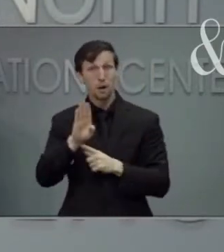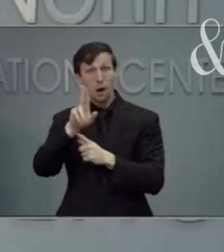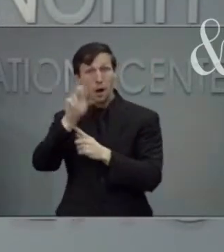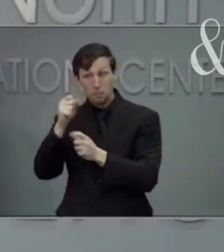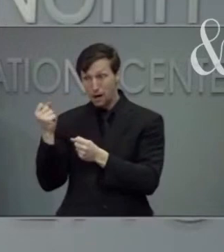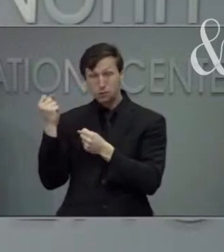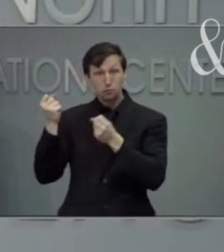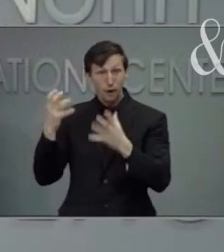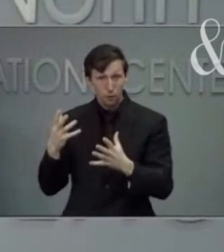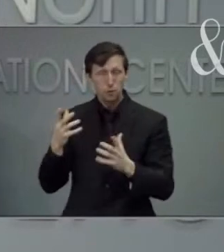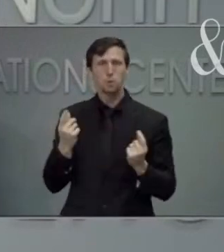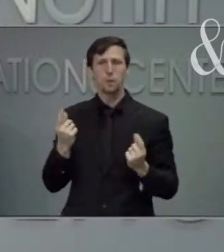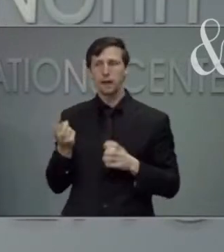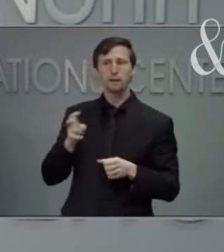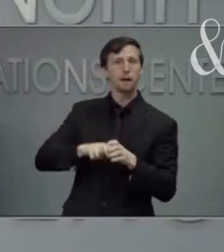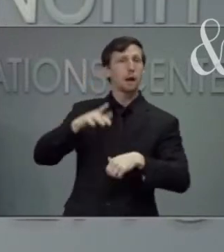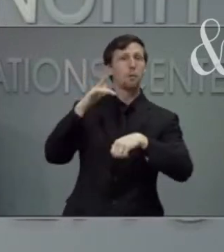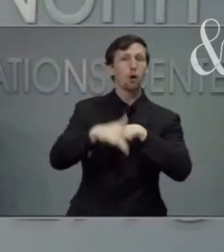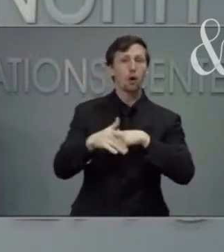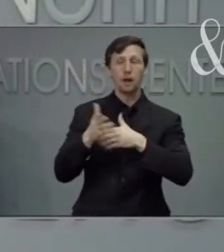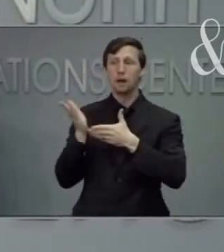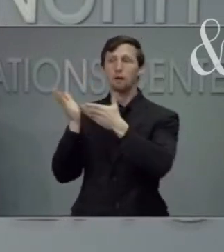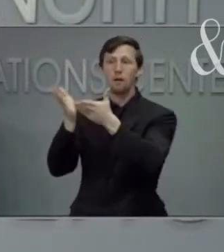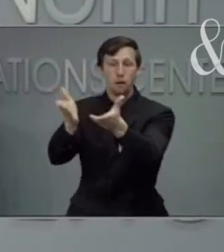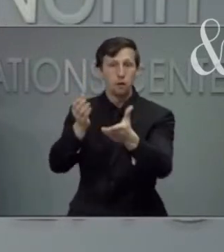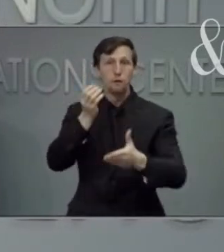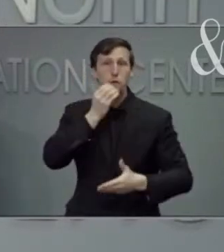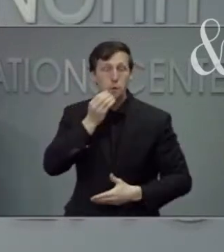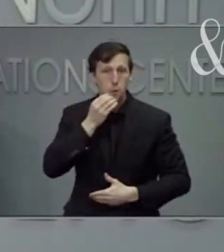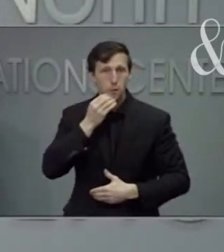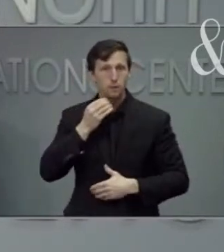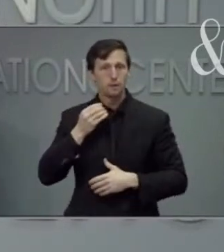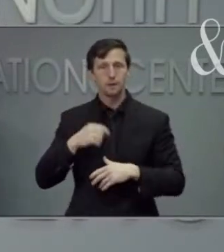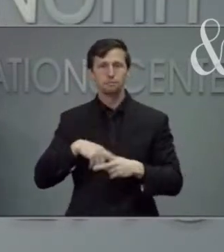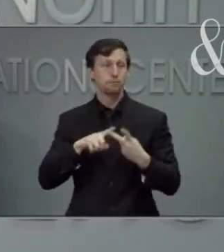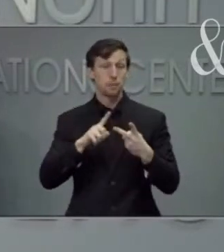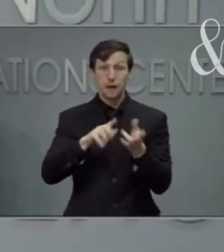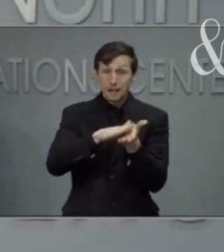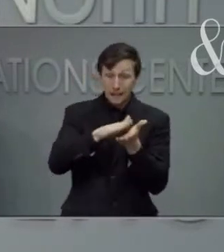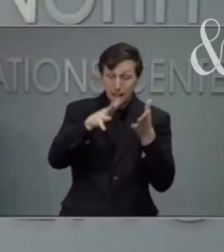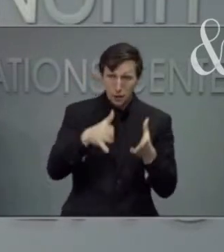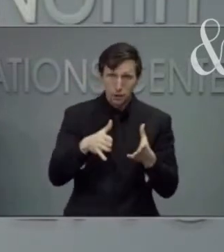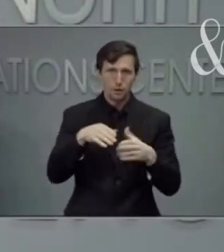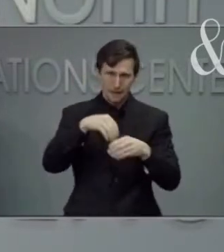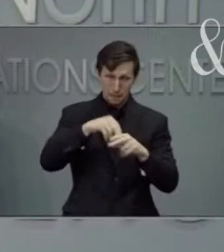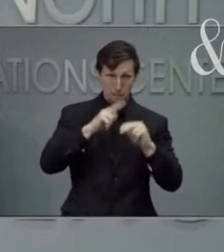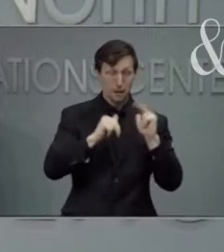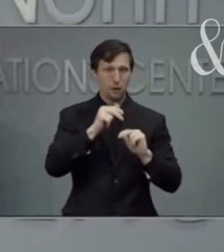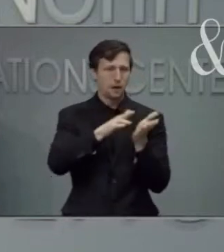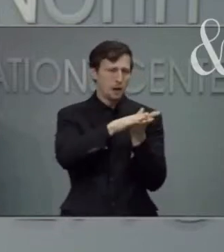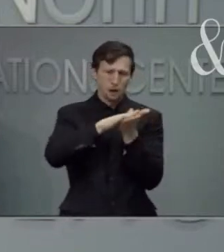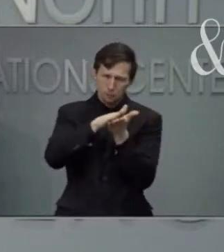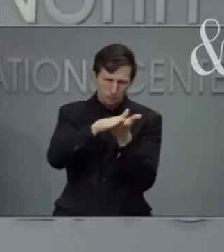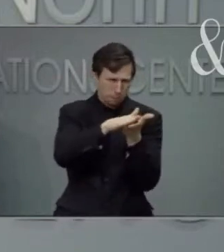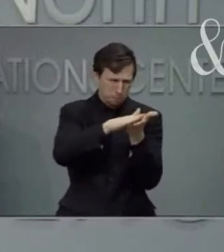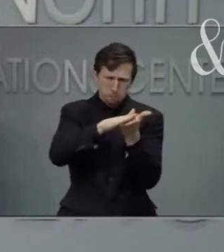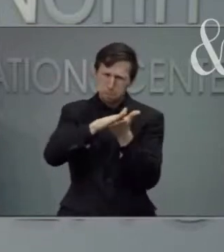taking meals to families and kids to schools. Custodians are working hard to keep classrooms clean and